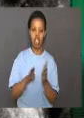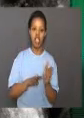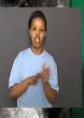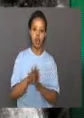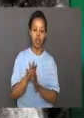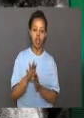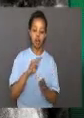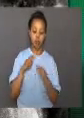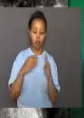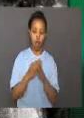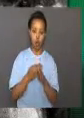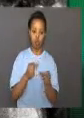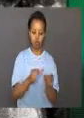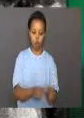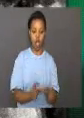biosynthetic material.